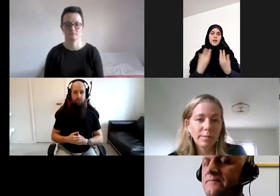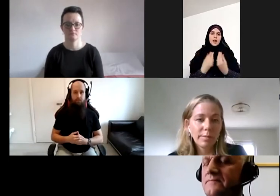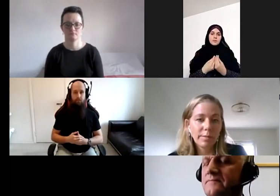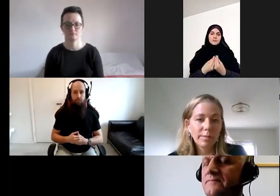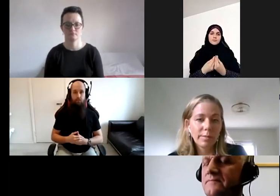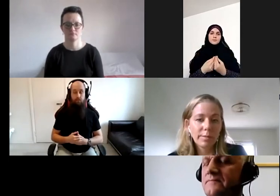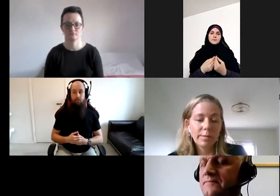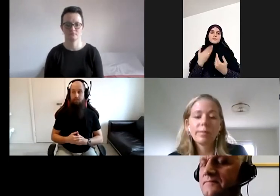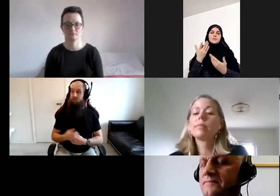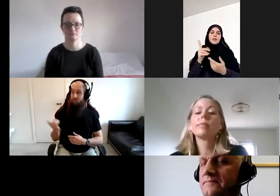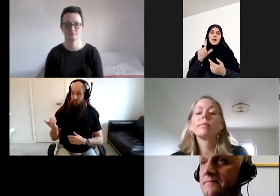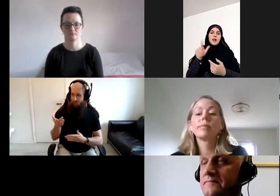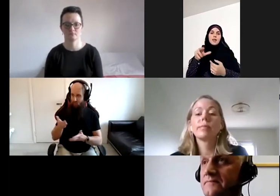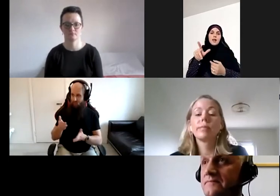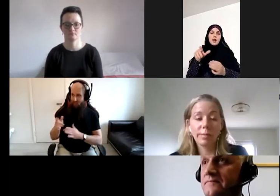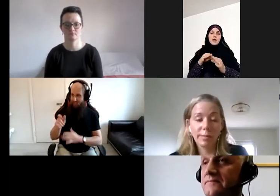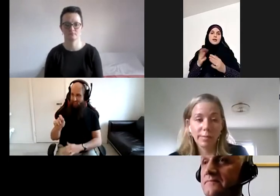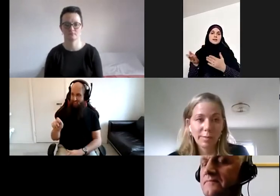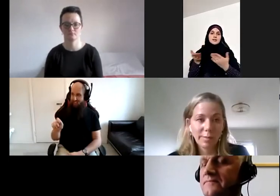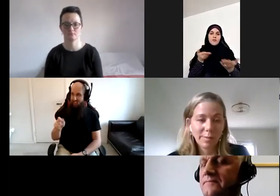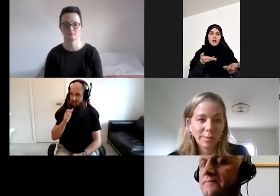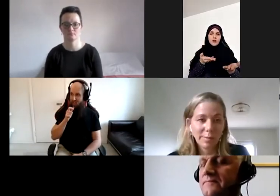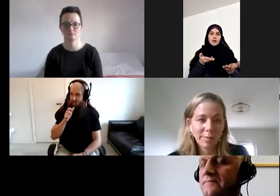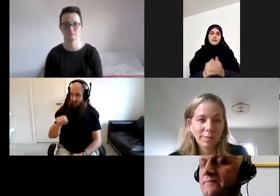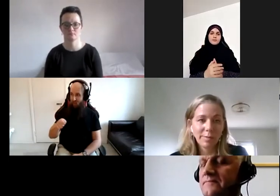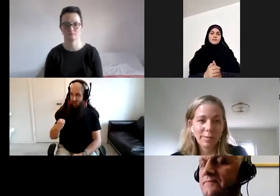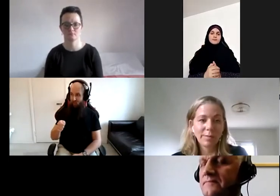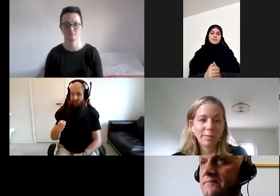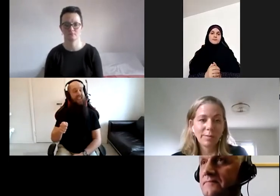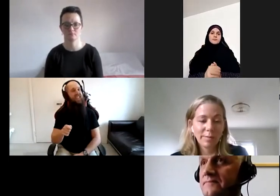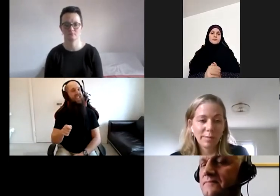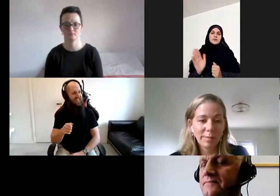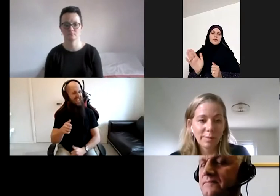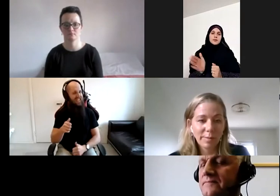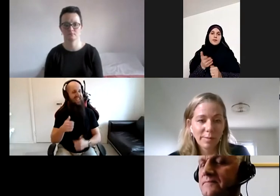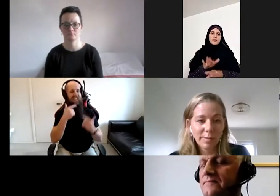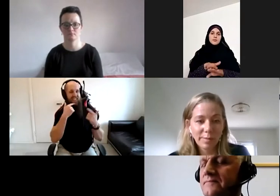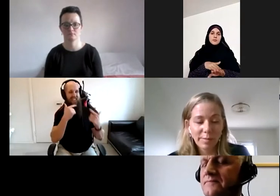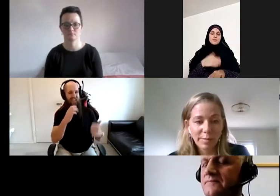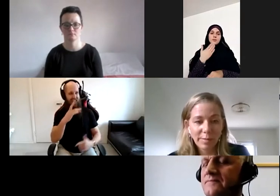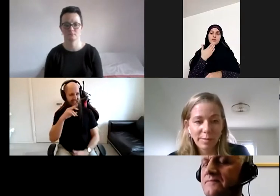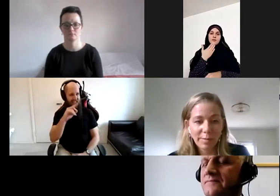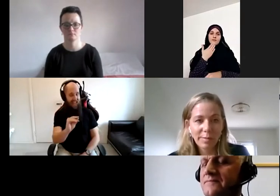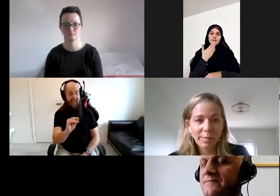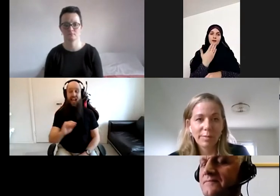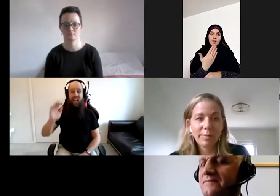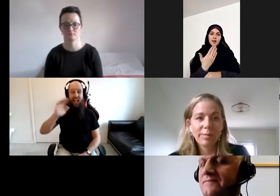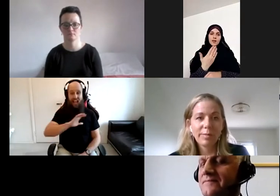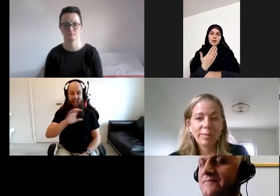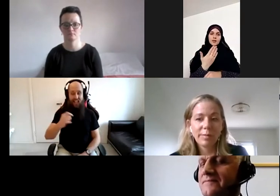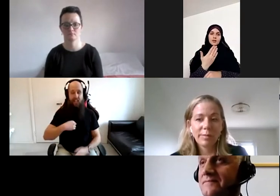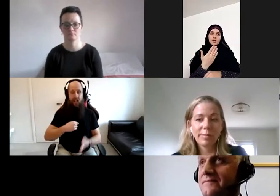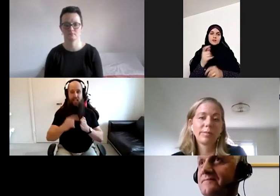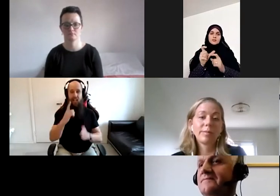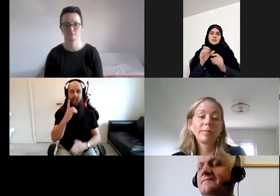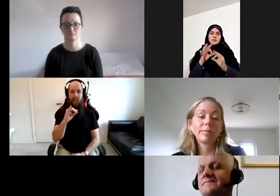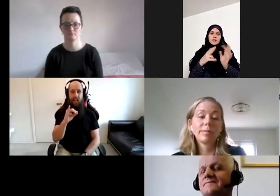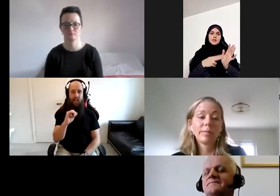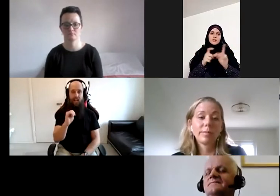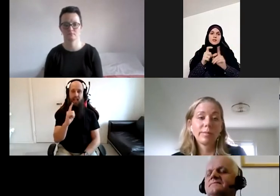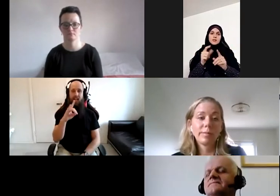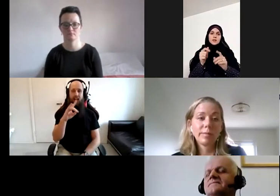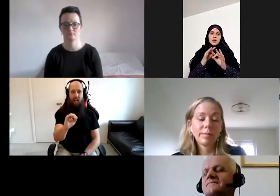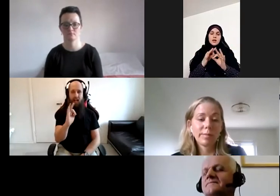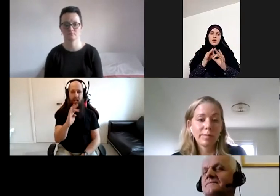You are still on mute. There we go. Thank you, Sandra. Hello, everybody. My name is Leila Hadžimešić.